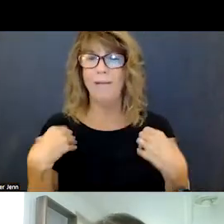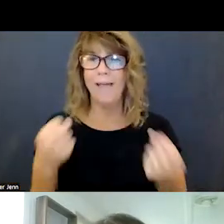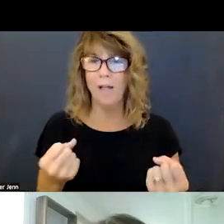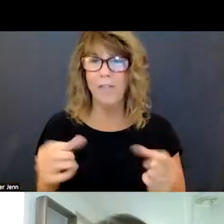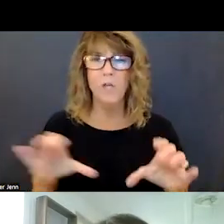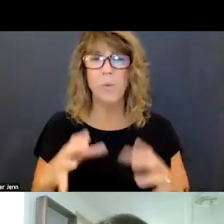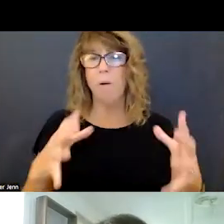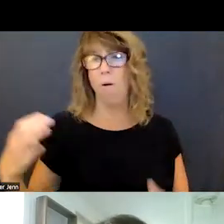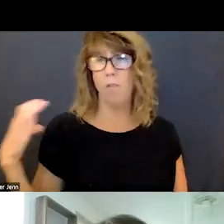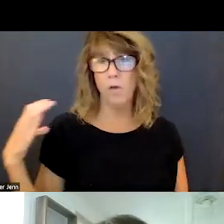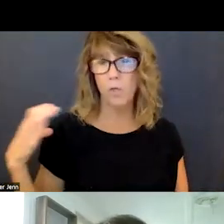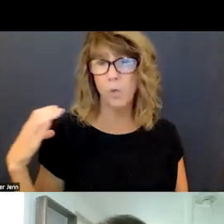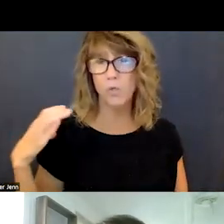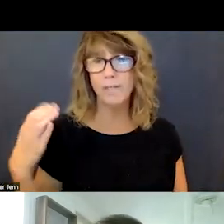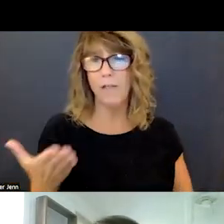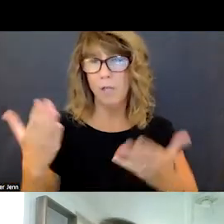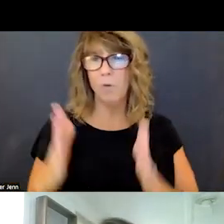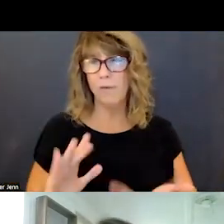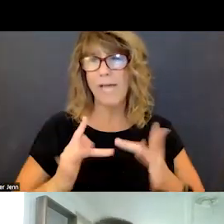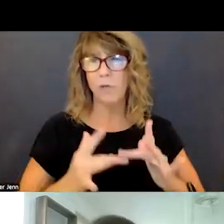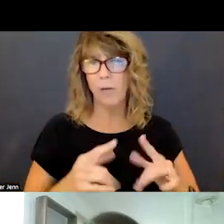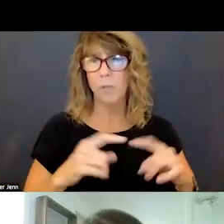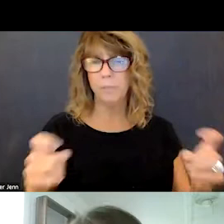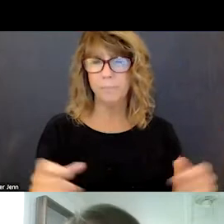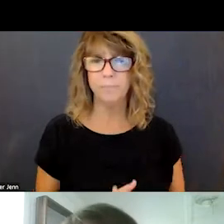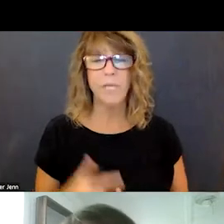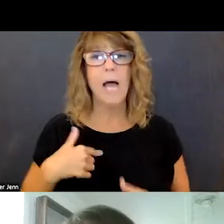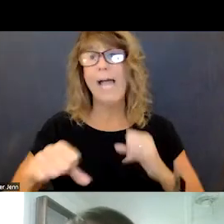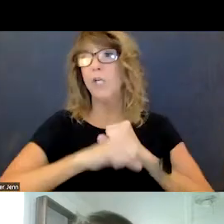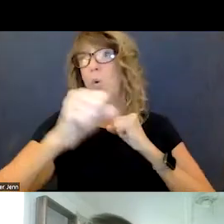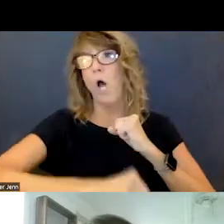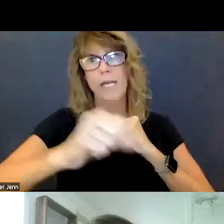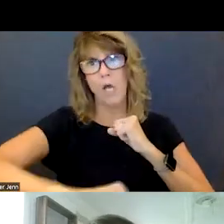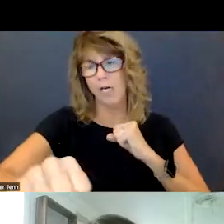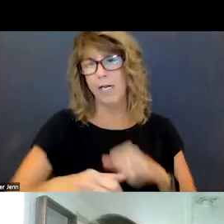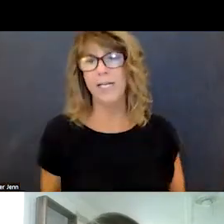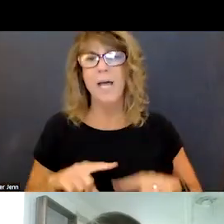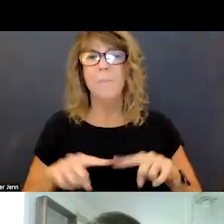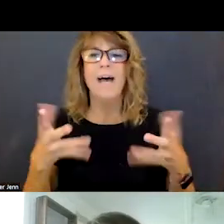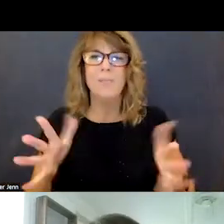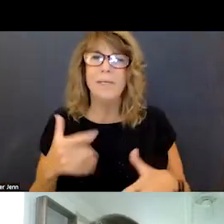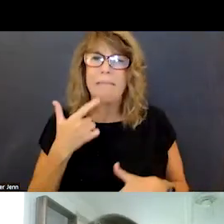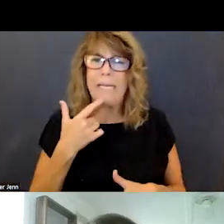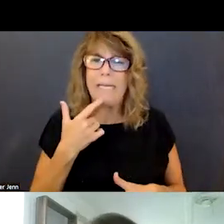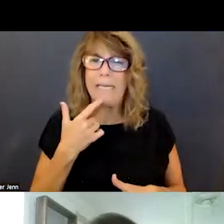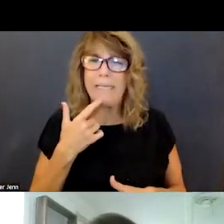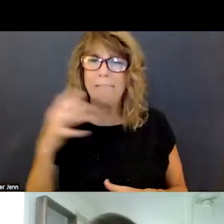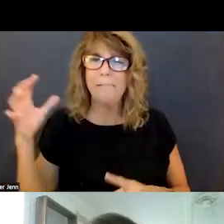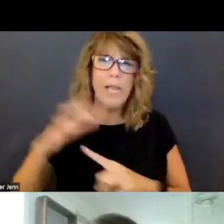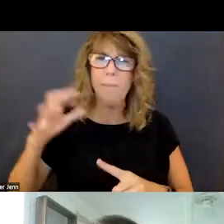did for our provider network and the like. So I could go on and on, but let me say,